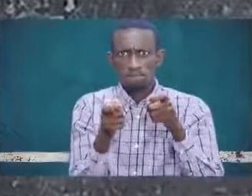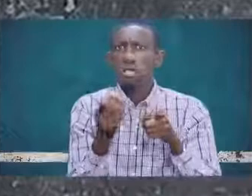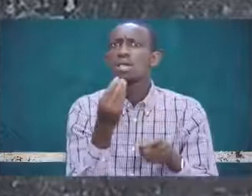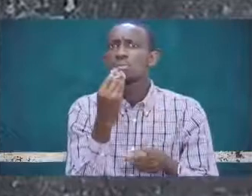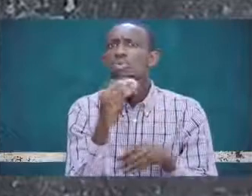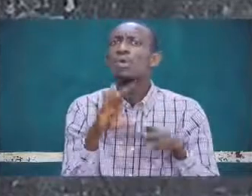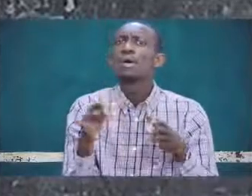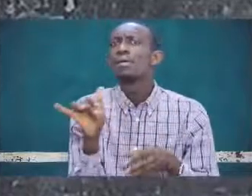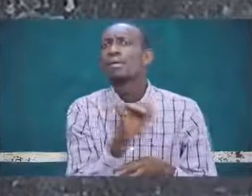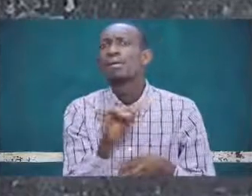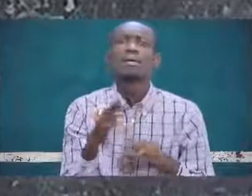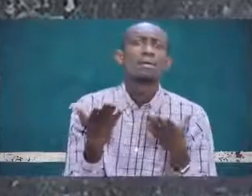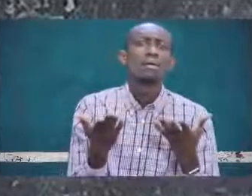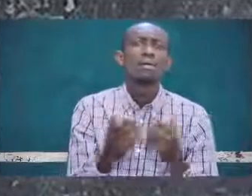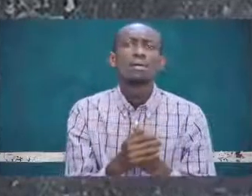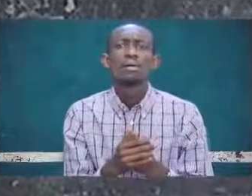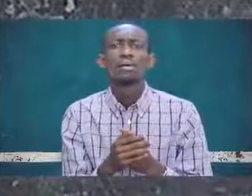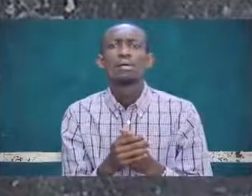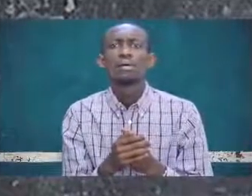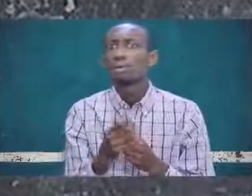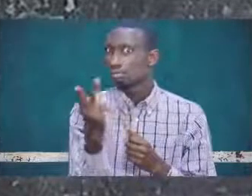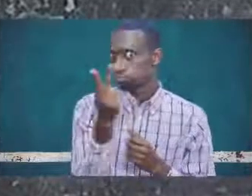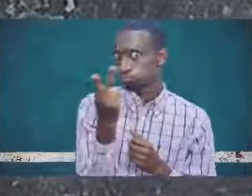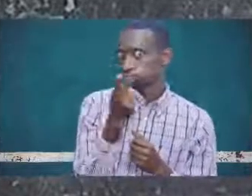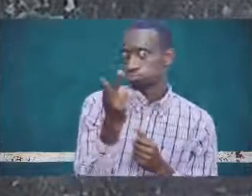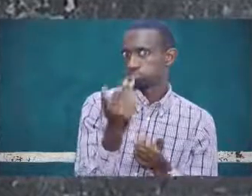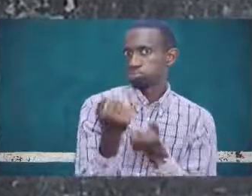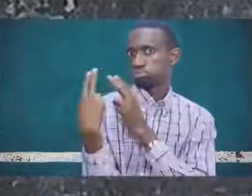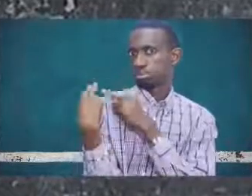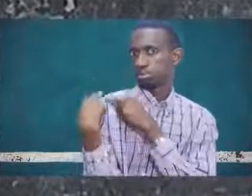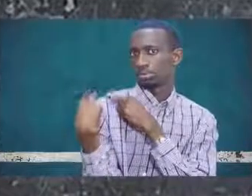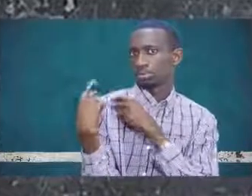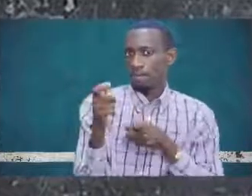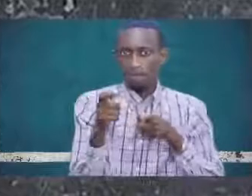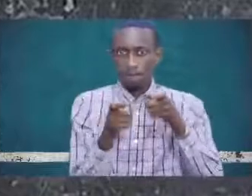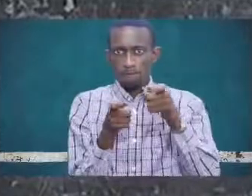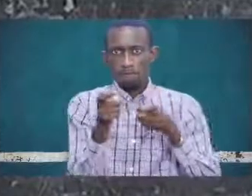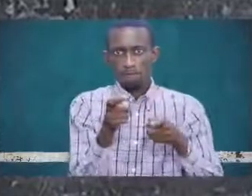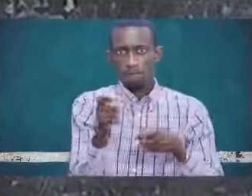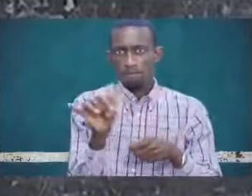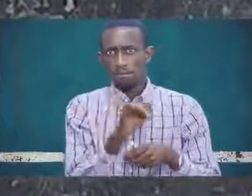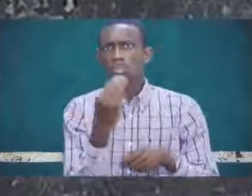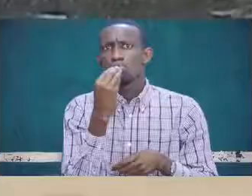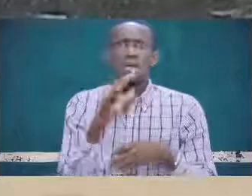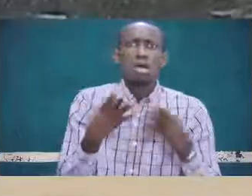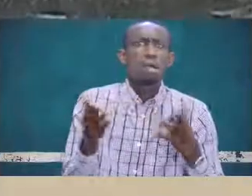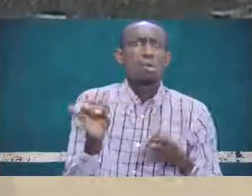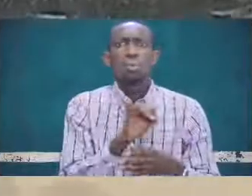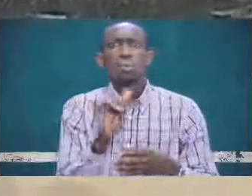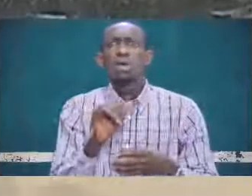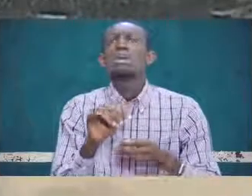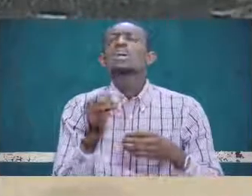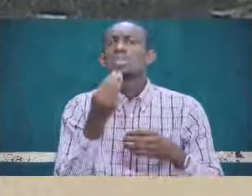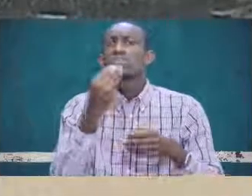stomach, respectively. Both of them, they help to control the food, the entry and exit of the food into the